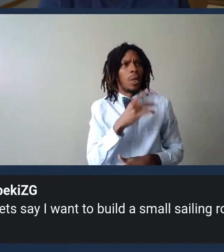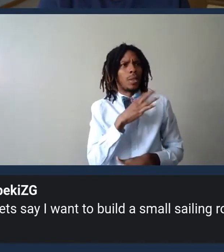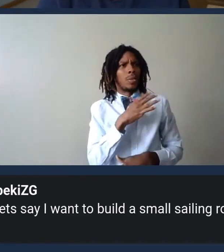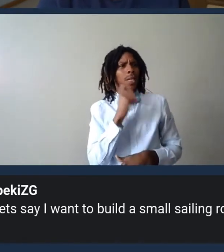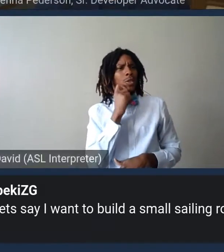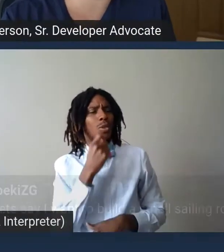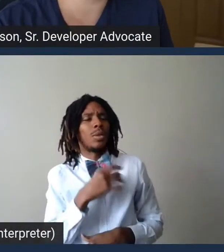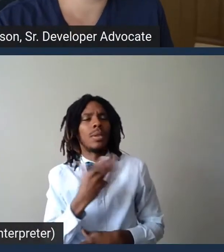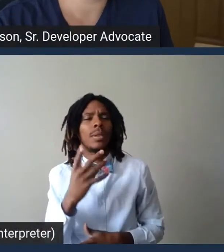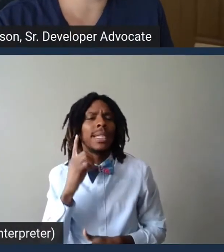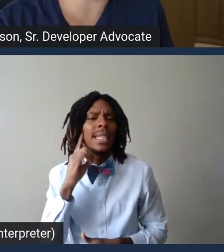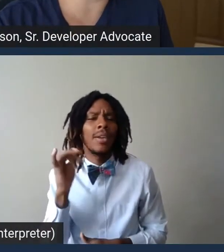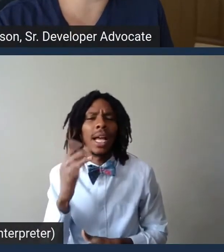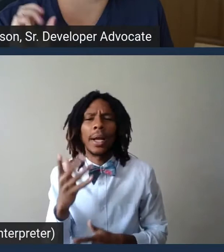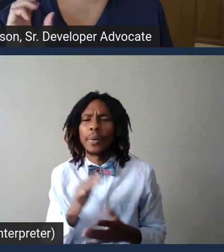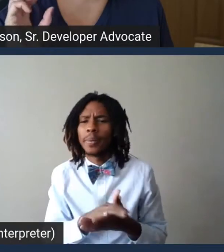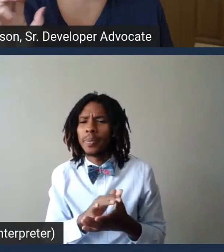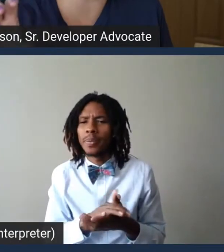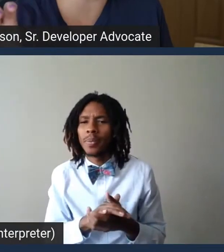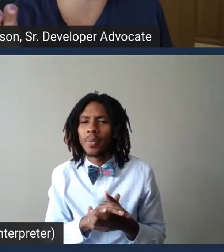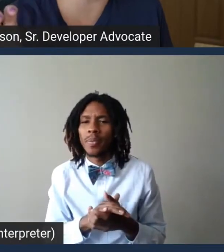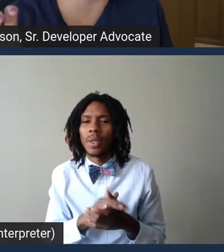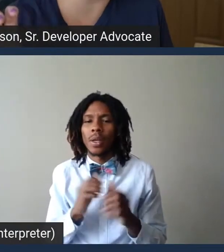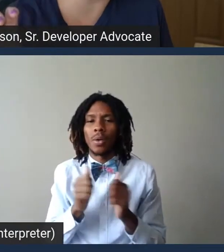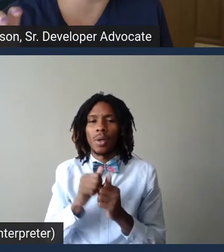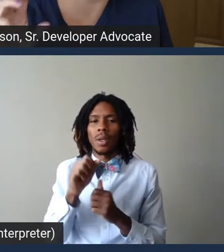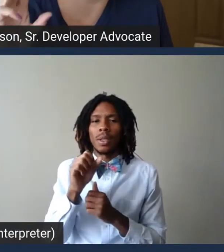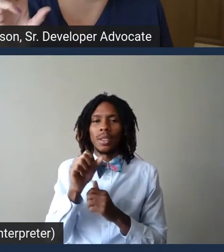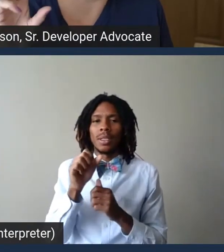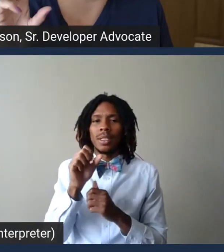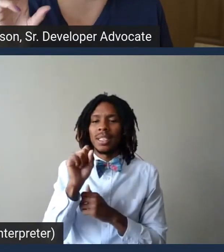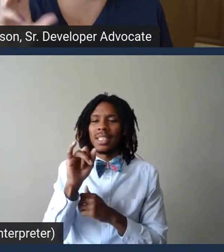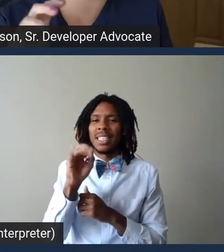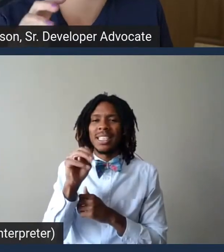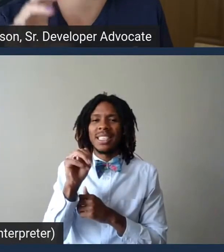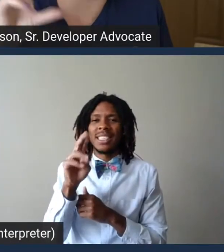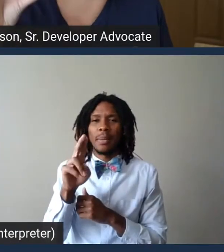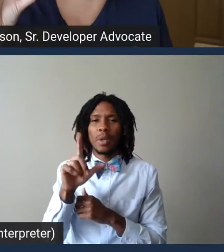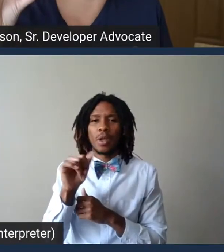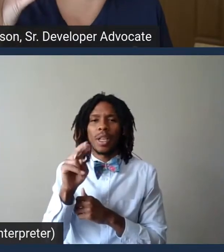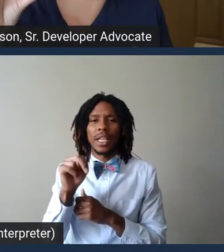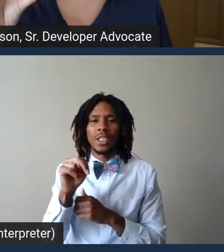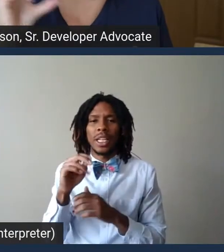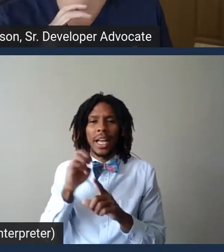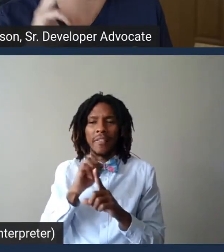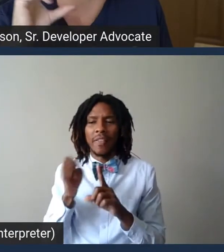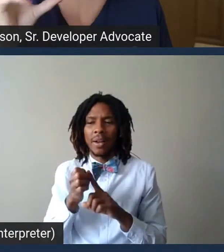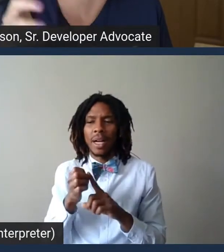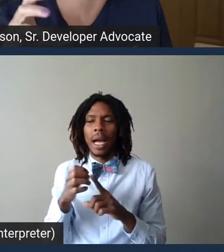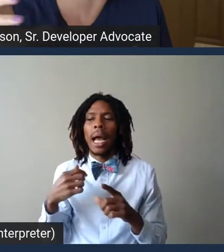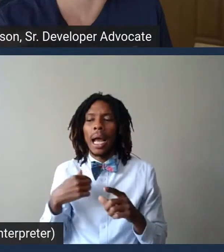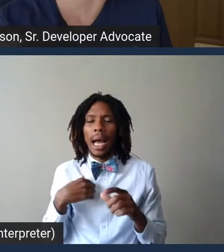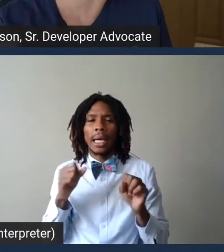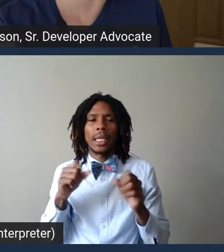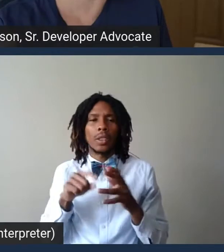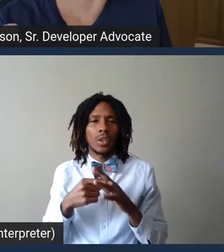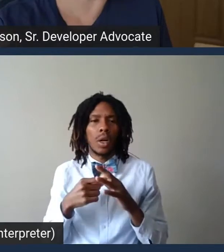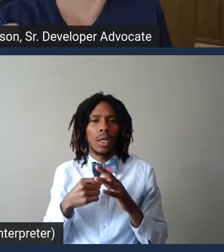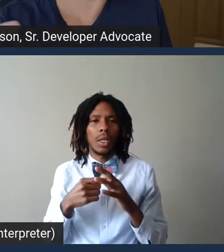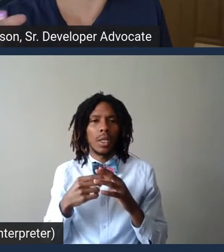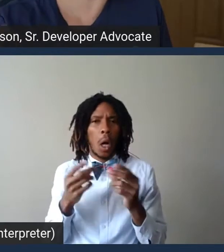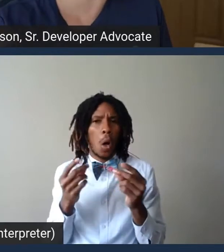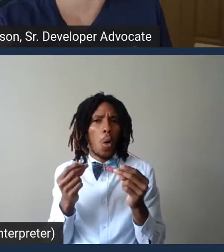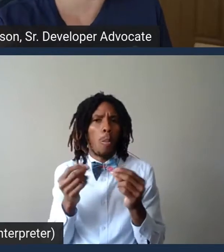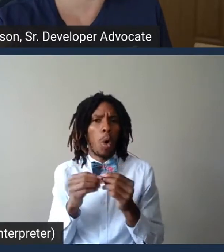So it sounds like with a simulation environment, I'm able to get started a lot quicker. Is